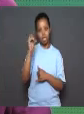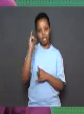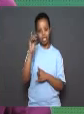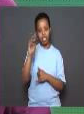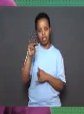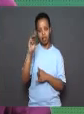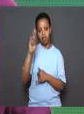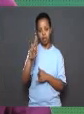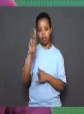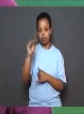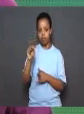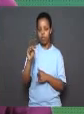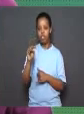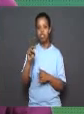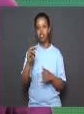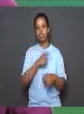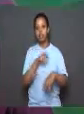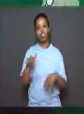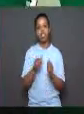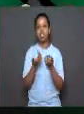Please write down your ideas.